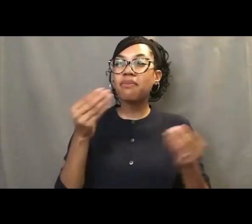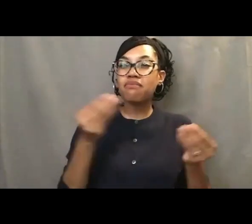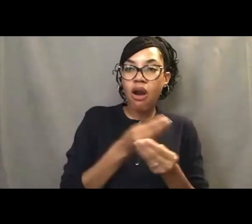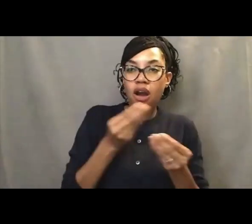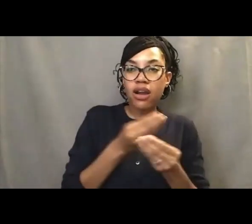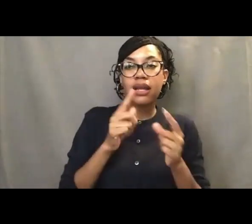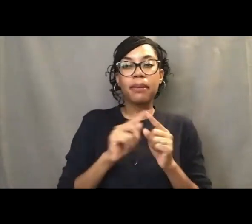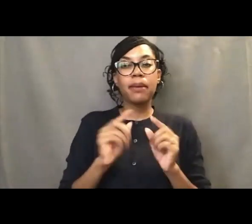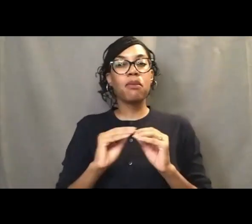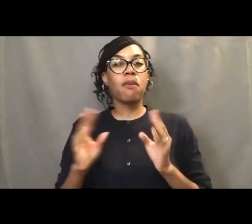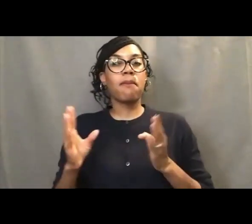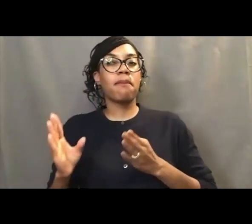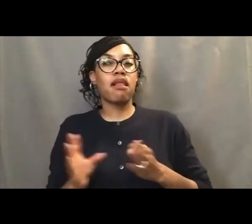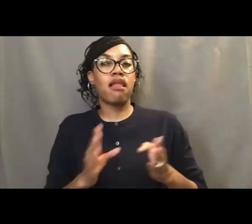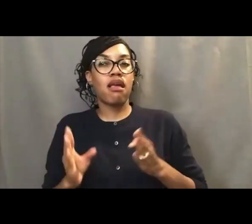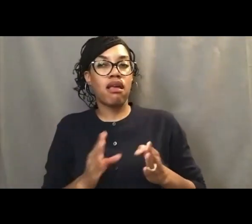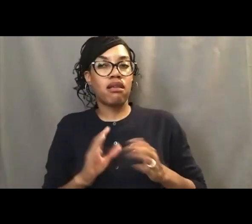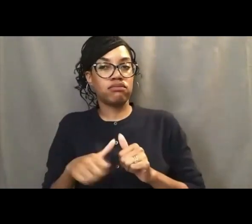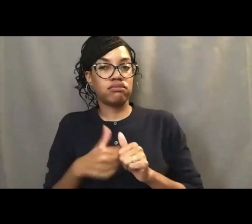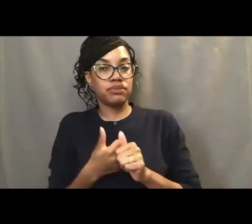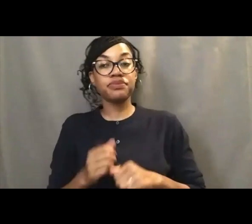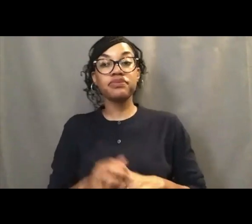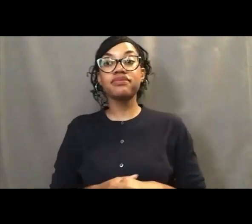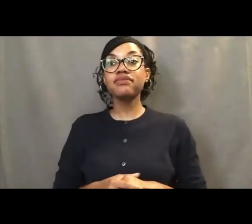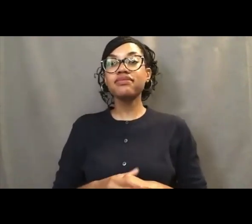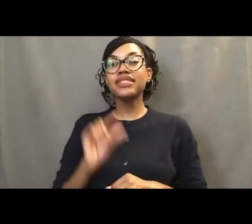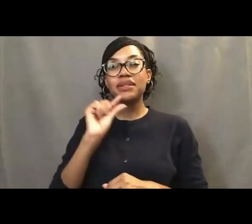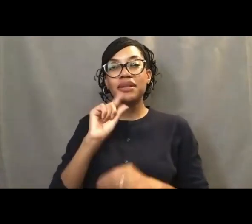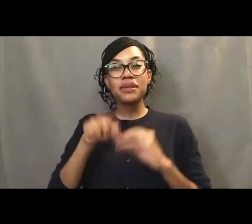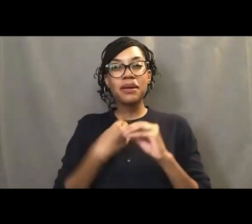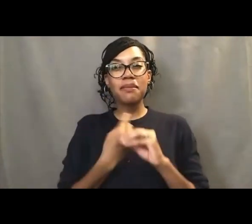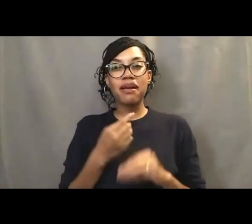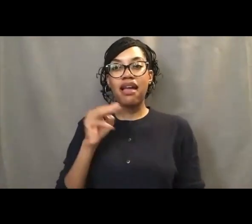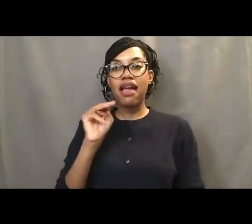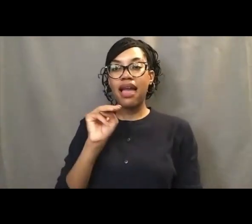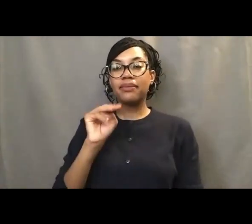So a little background about ourselves, about MNEA.